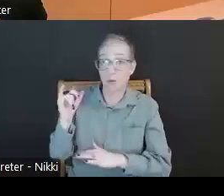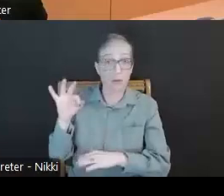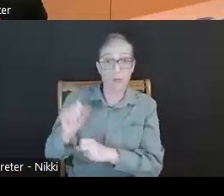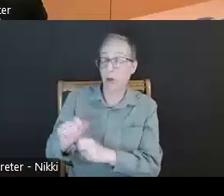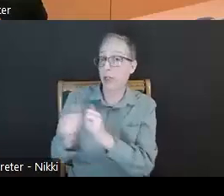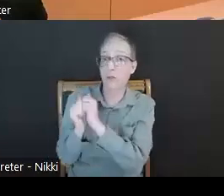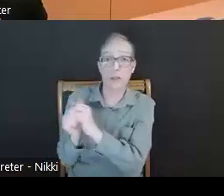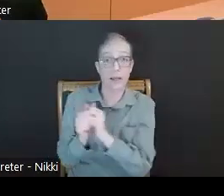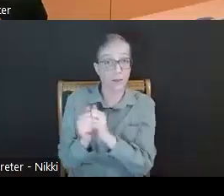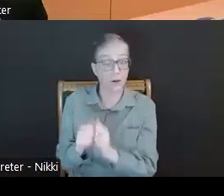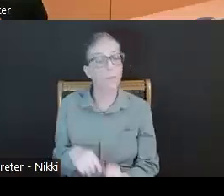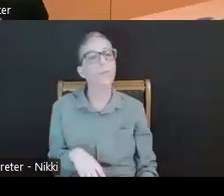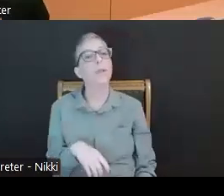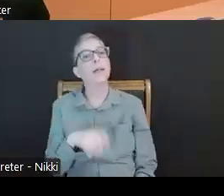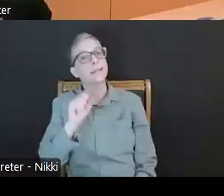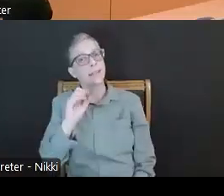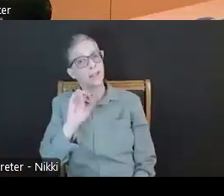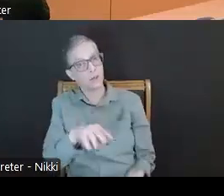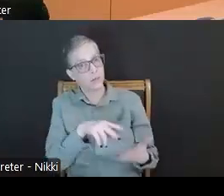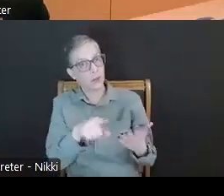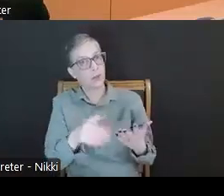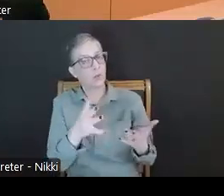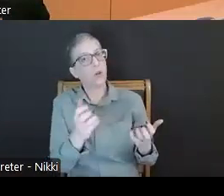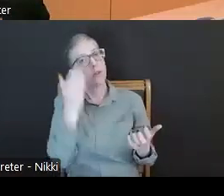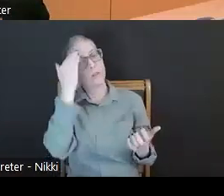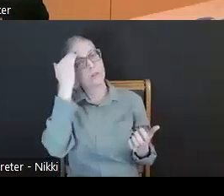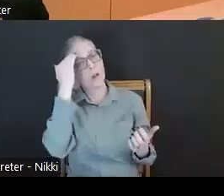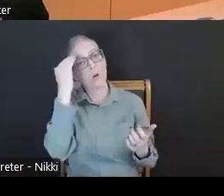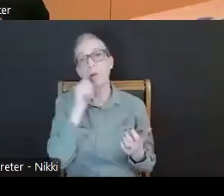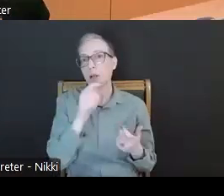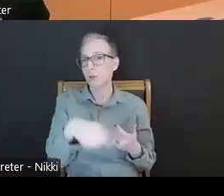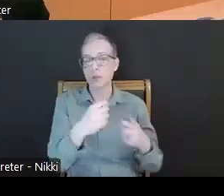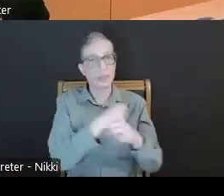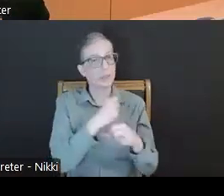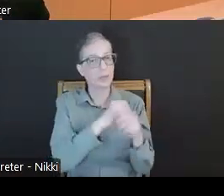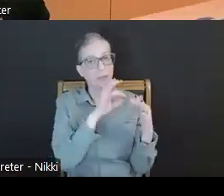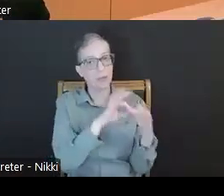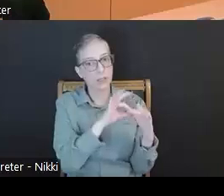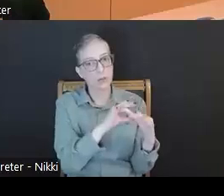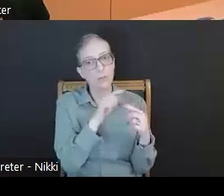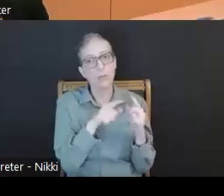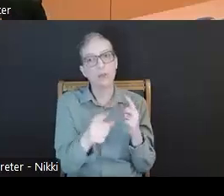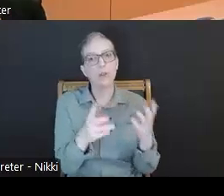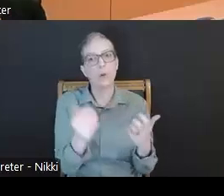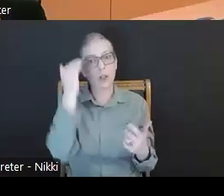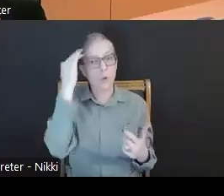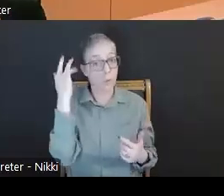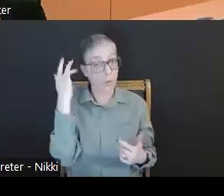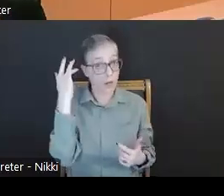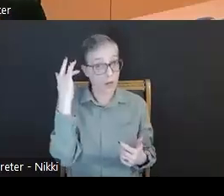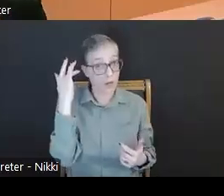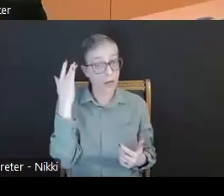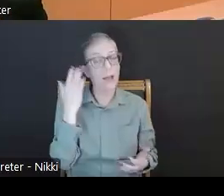right? Because you'd want to know, not just as a statistical relationship, but why that is, and then maybe use that